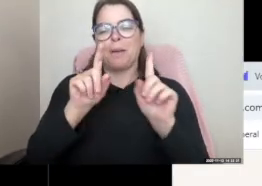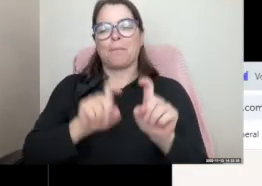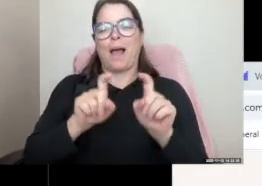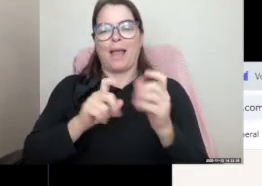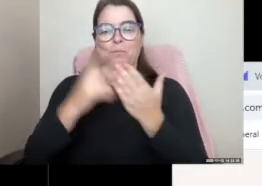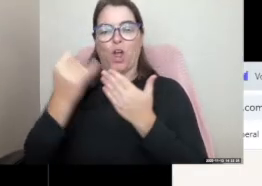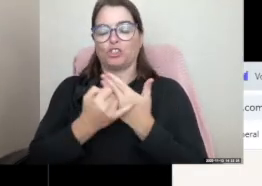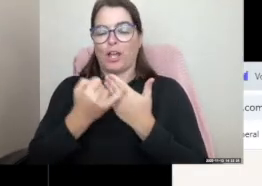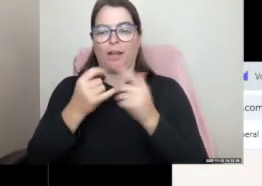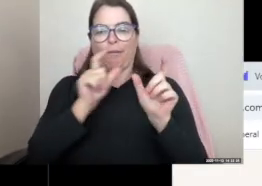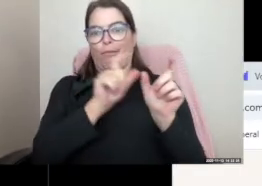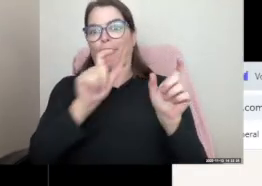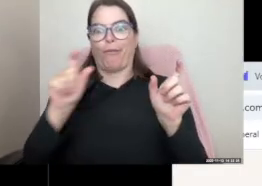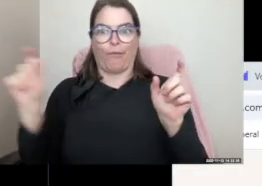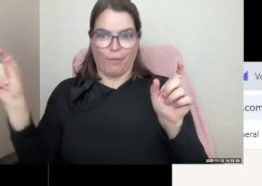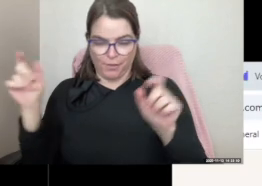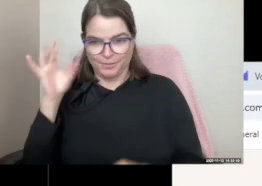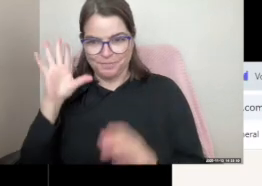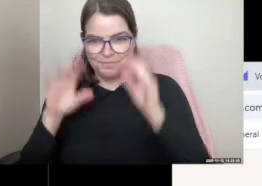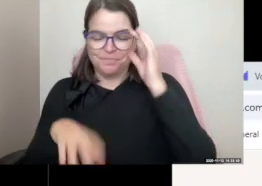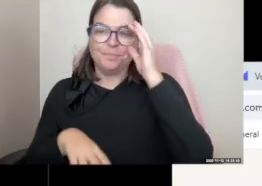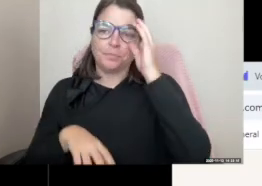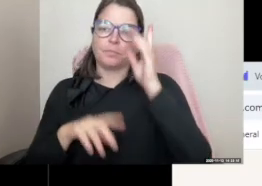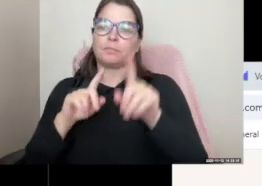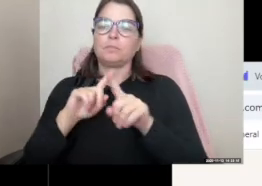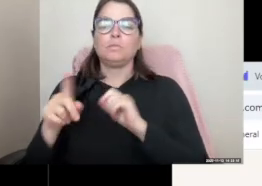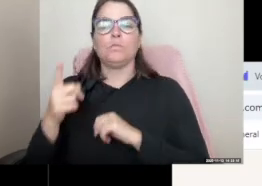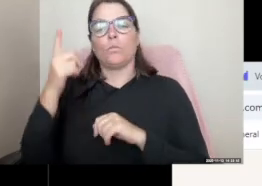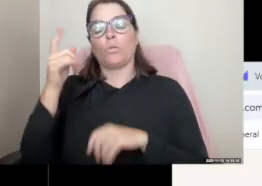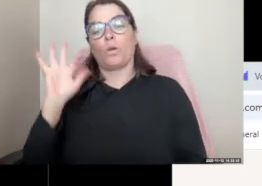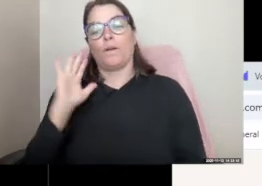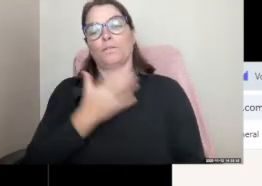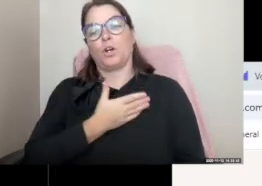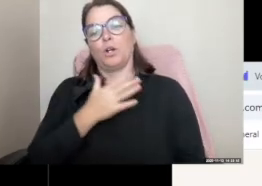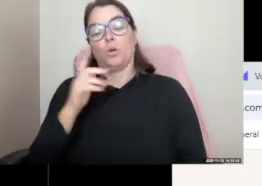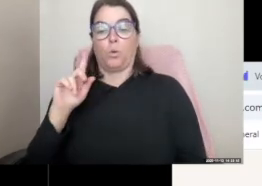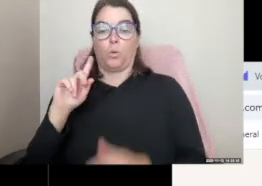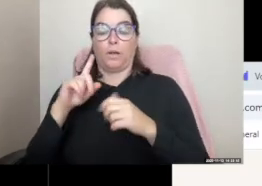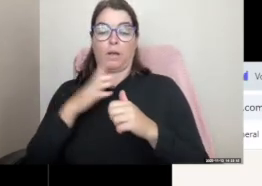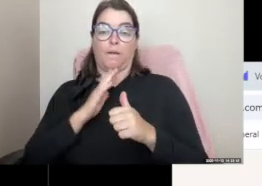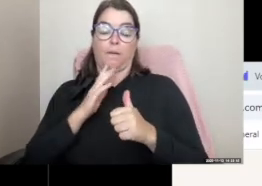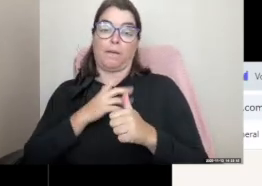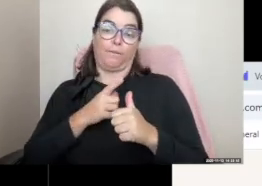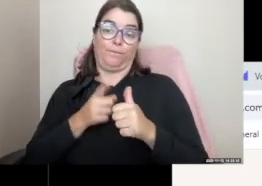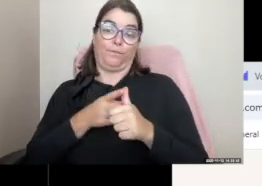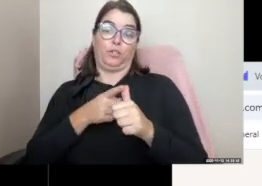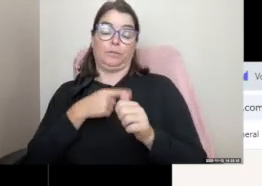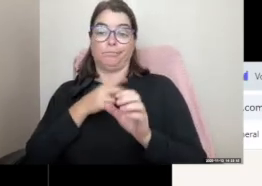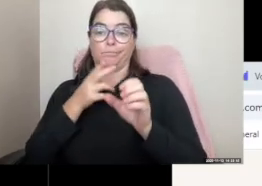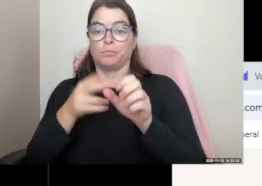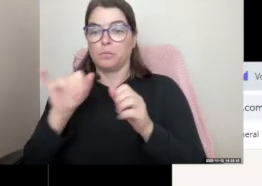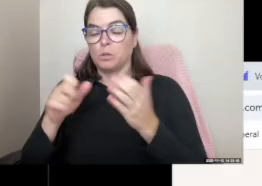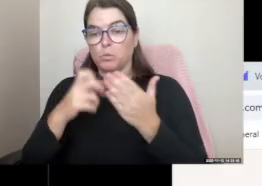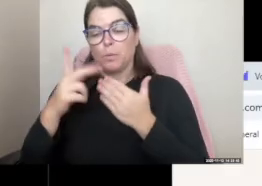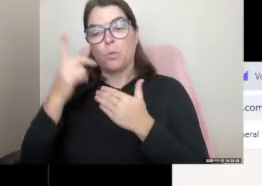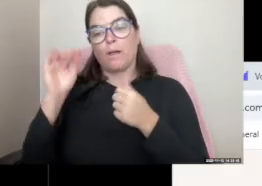very first Shift projects before we came up with the Shift name, when we just called them Advanced Technology